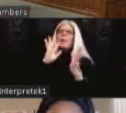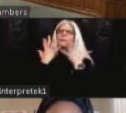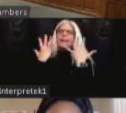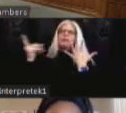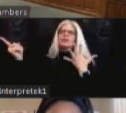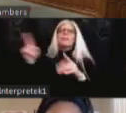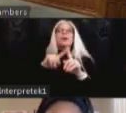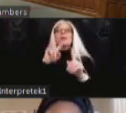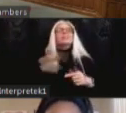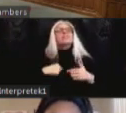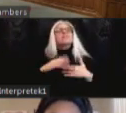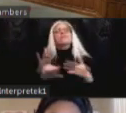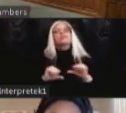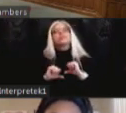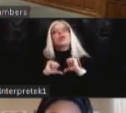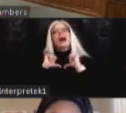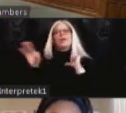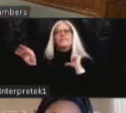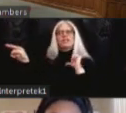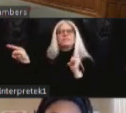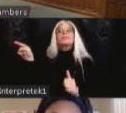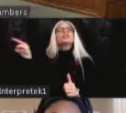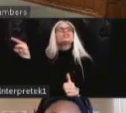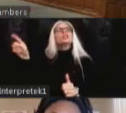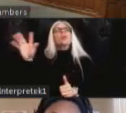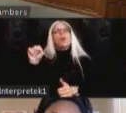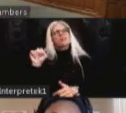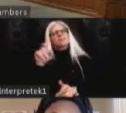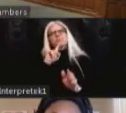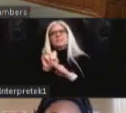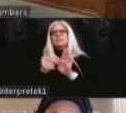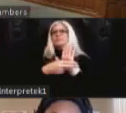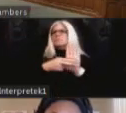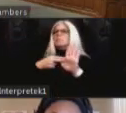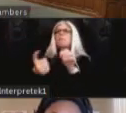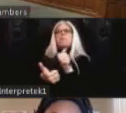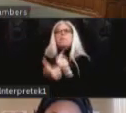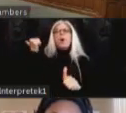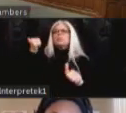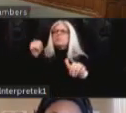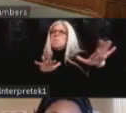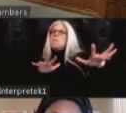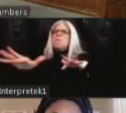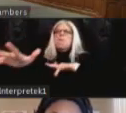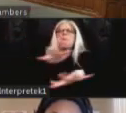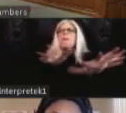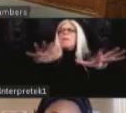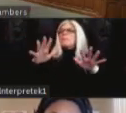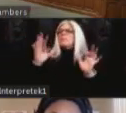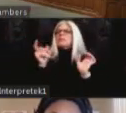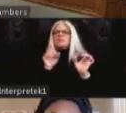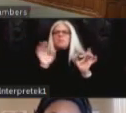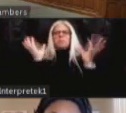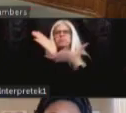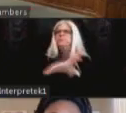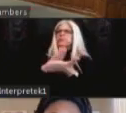that she was the most impassioned, just well put together of all of the Reading